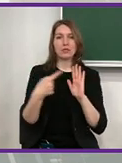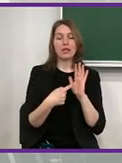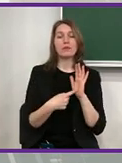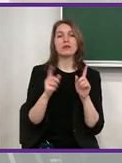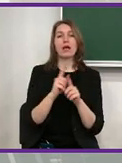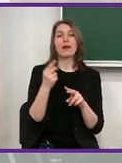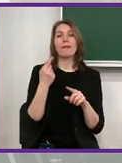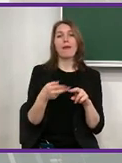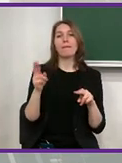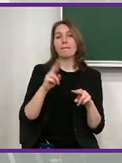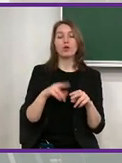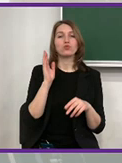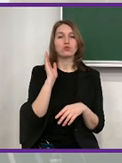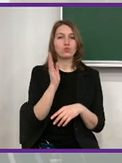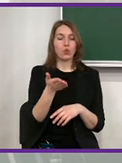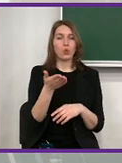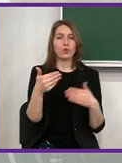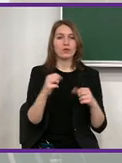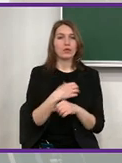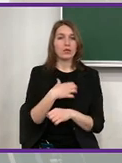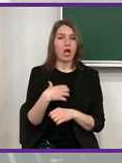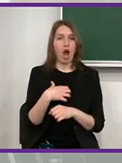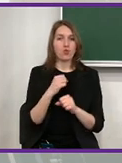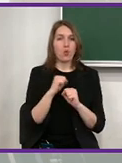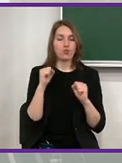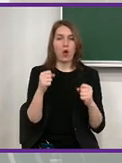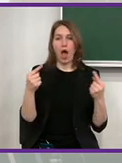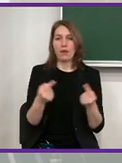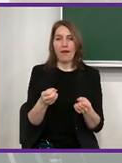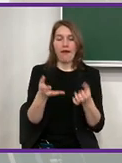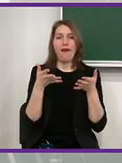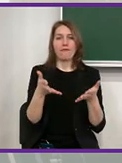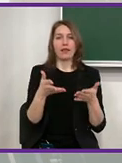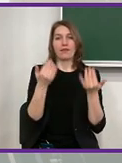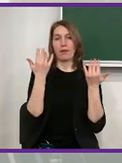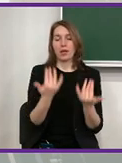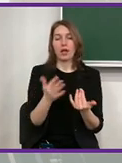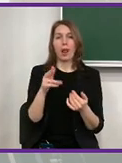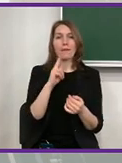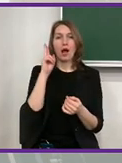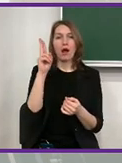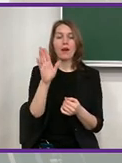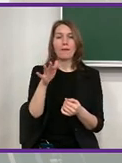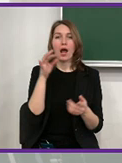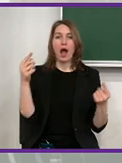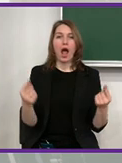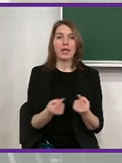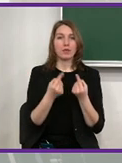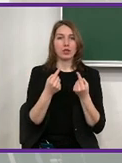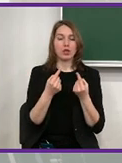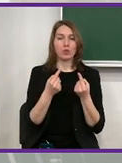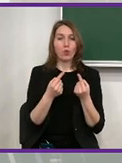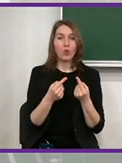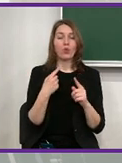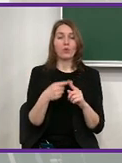just to promise that we will comply with human rights requirements and your code and whatever. In addition, you will have to